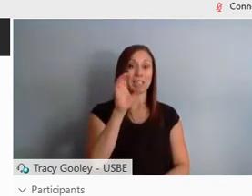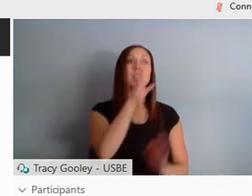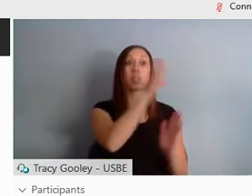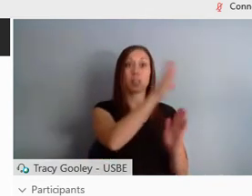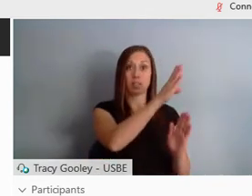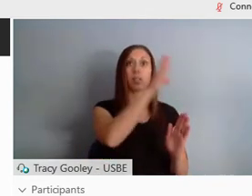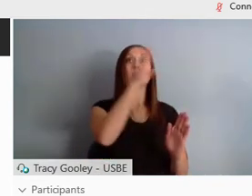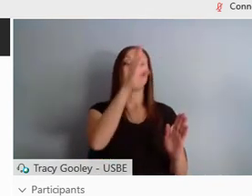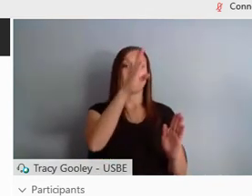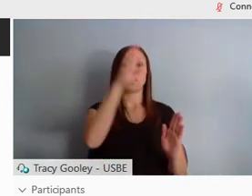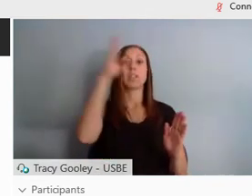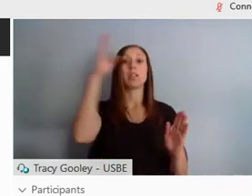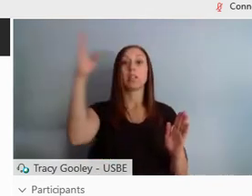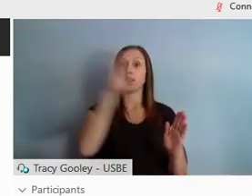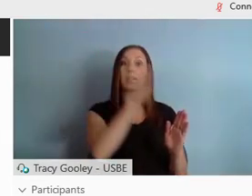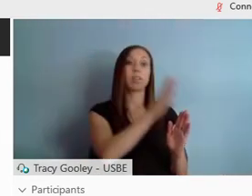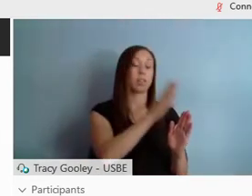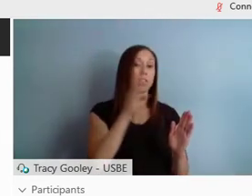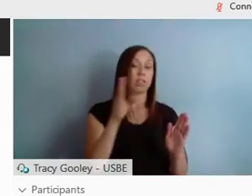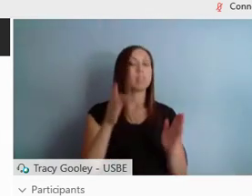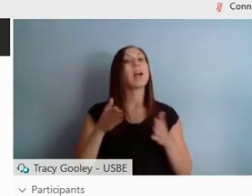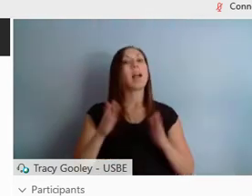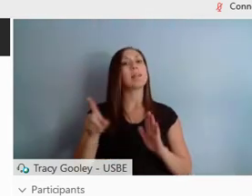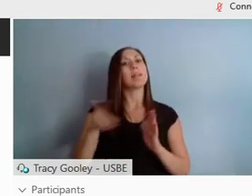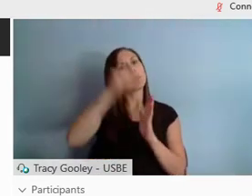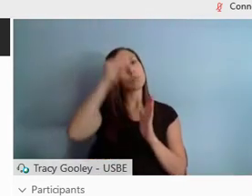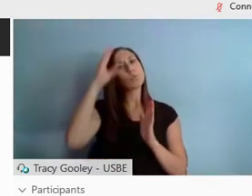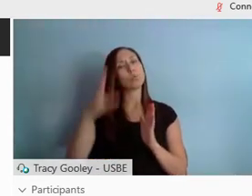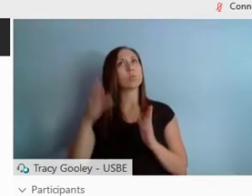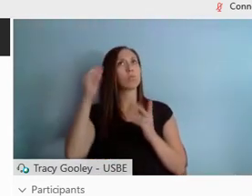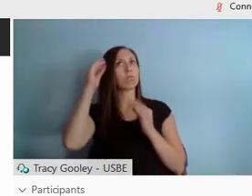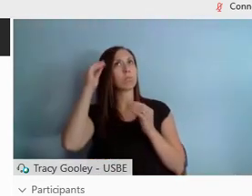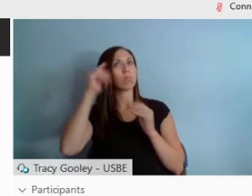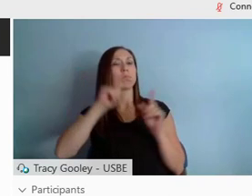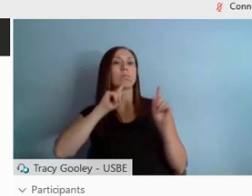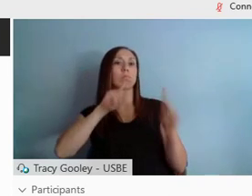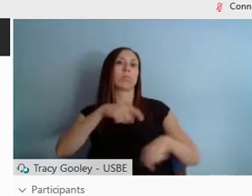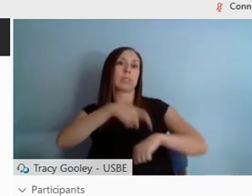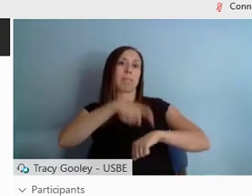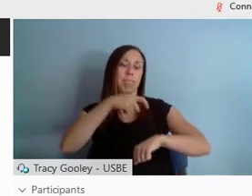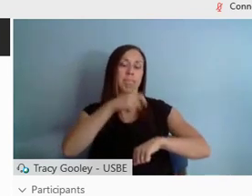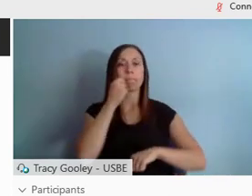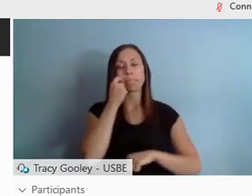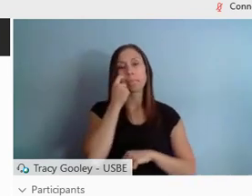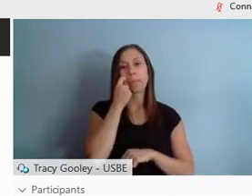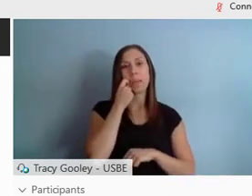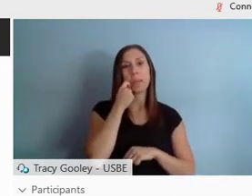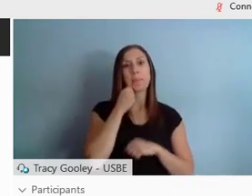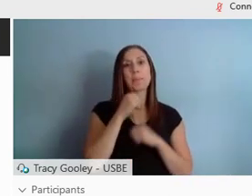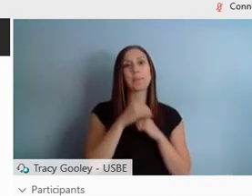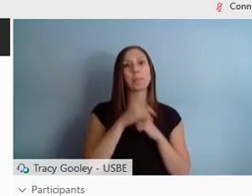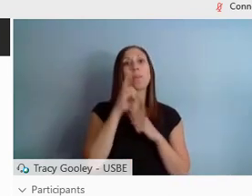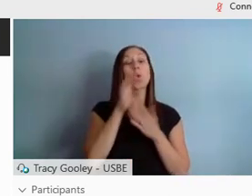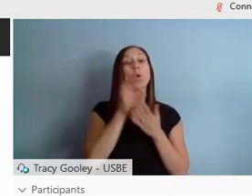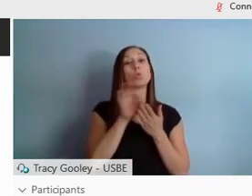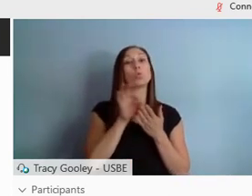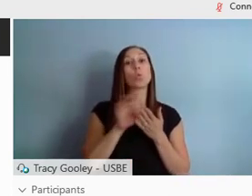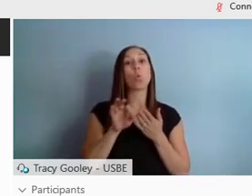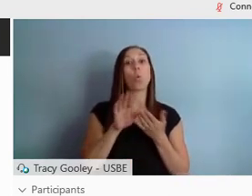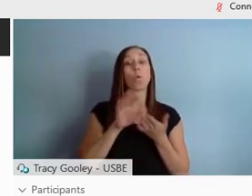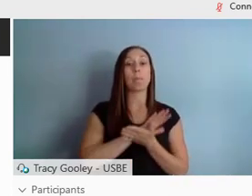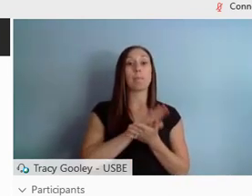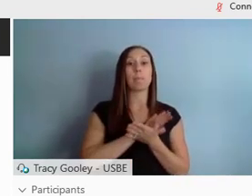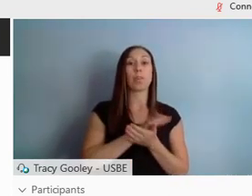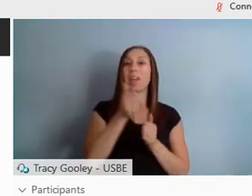before moving on to the next one to allow the student time to respond. On your score sheet, you'll just